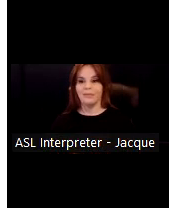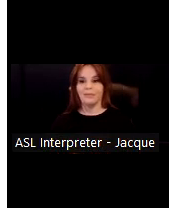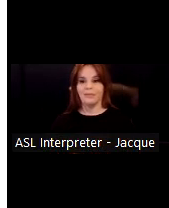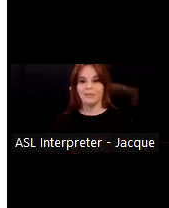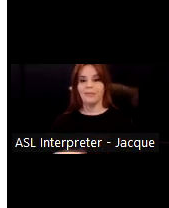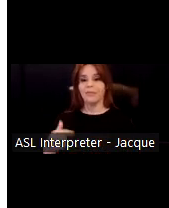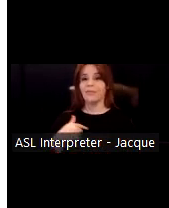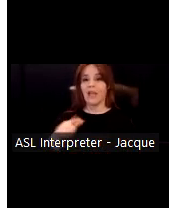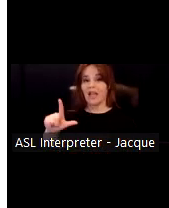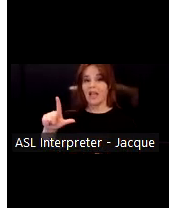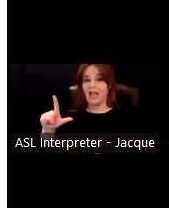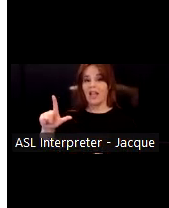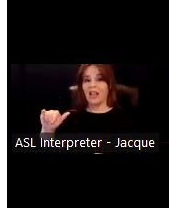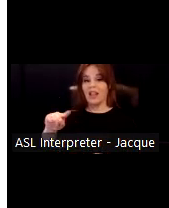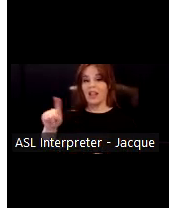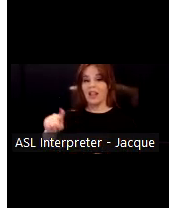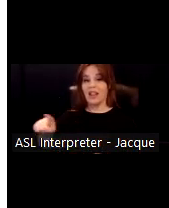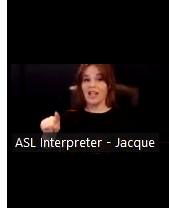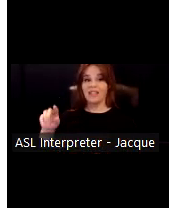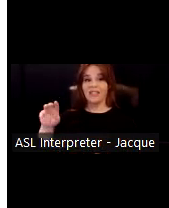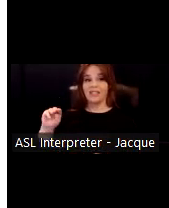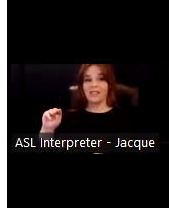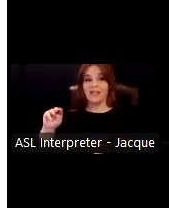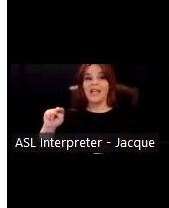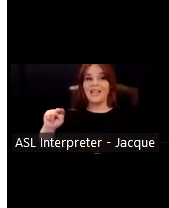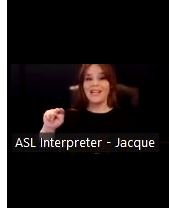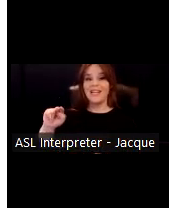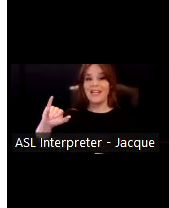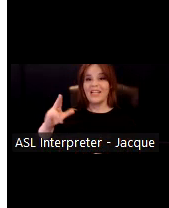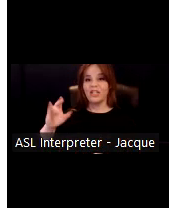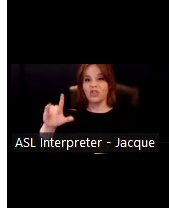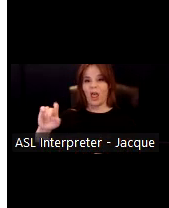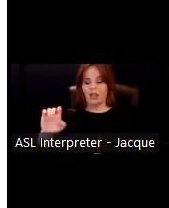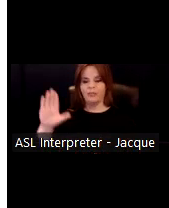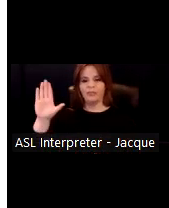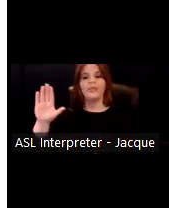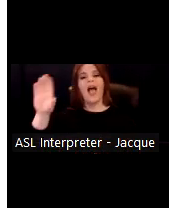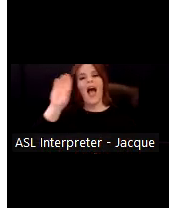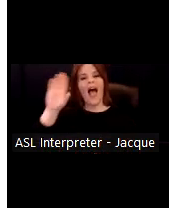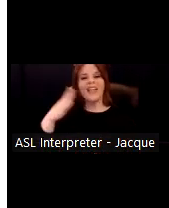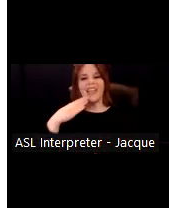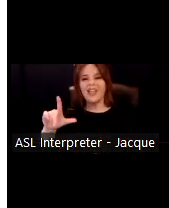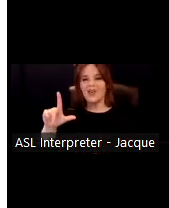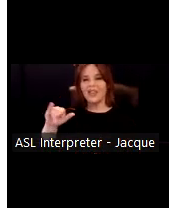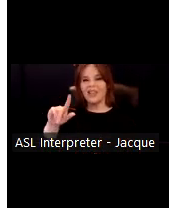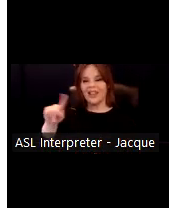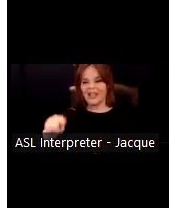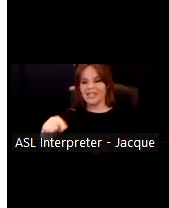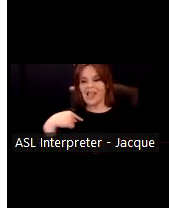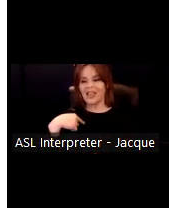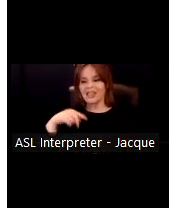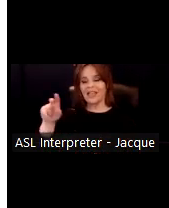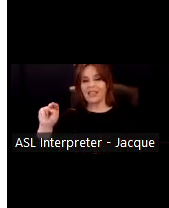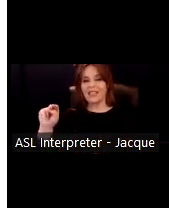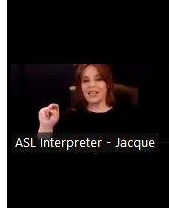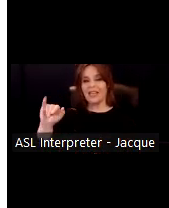This is Liz. Michelle raised her hand. Go ahead, Michelle. Thank you, Liz. This is Michelle. I have 2 questions.